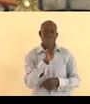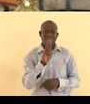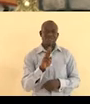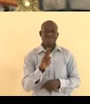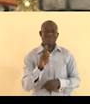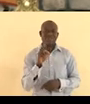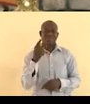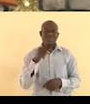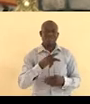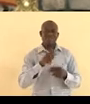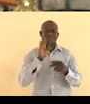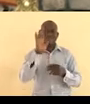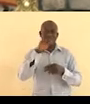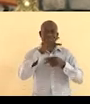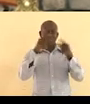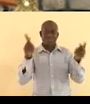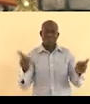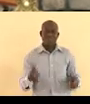use